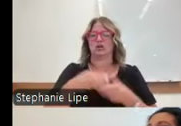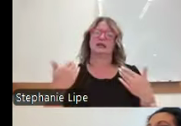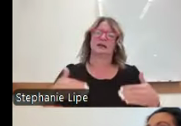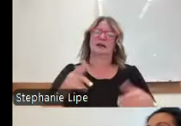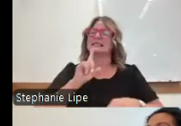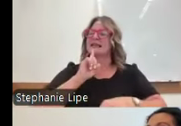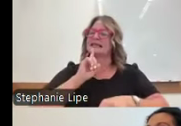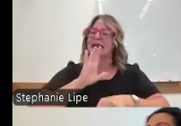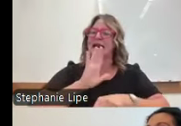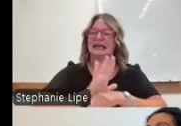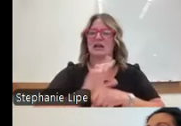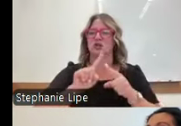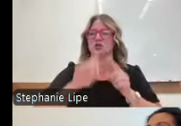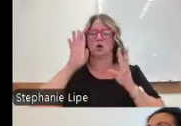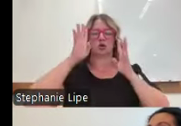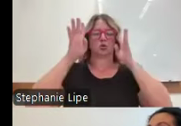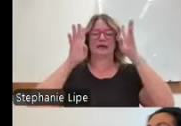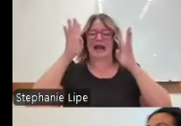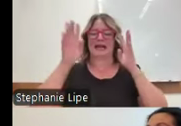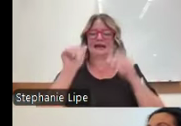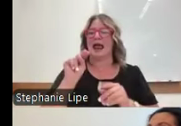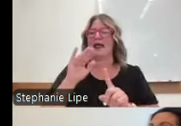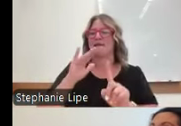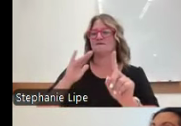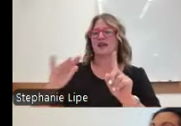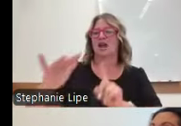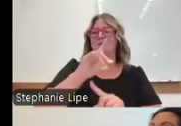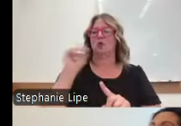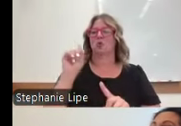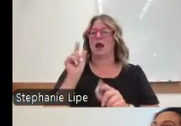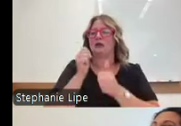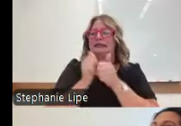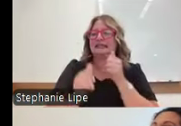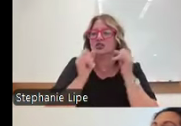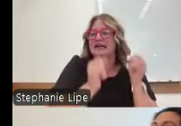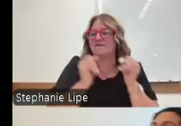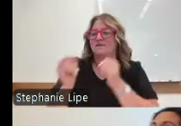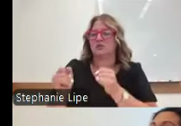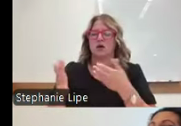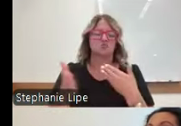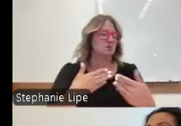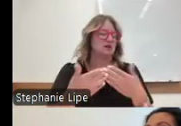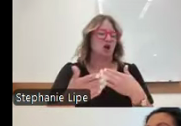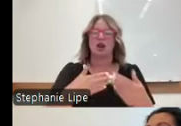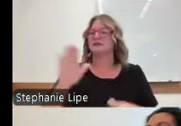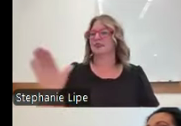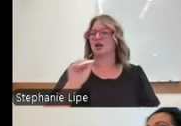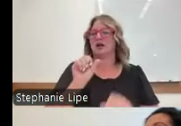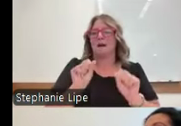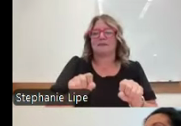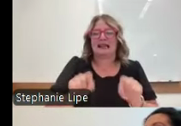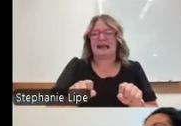Disability inclusion. It takes dedication and creativity in an environment where each